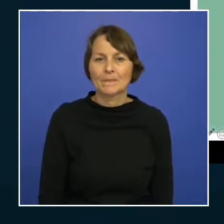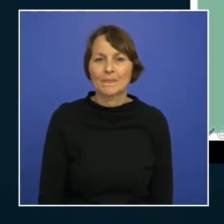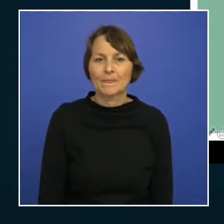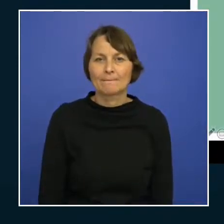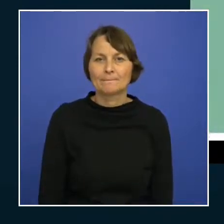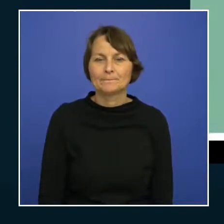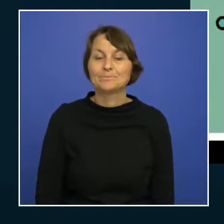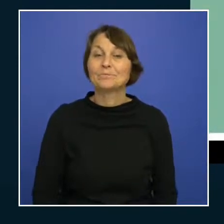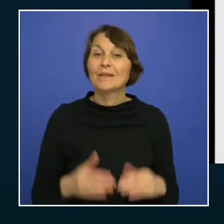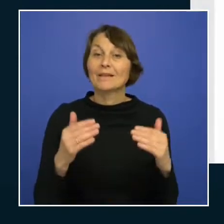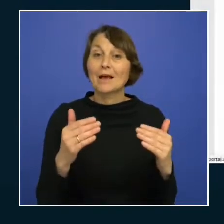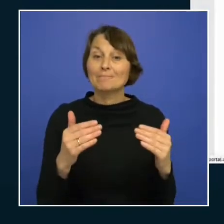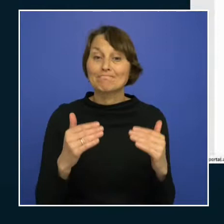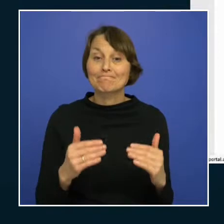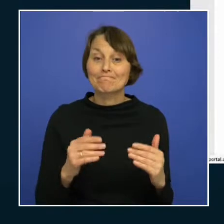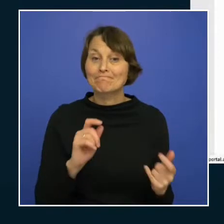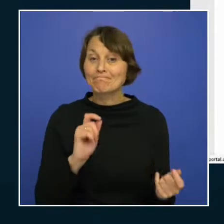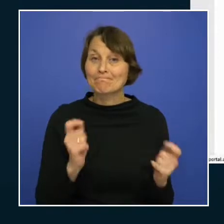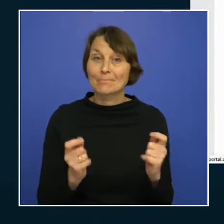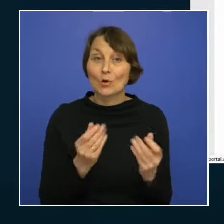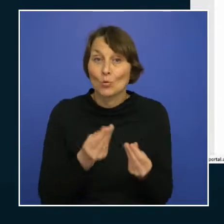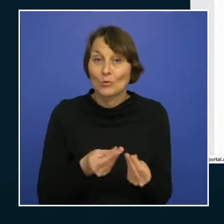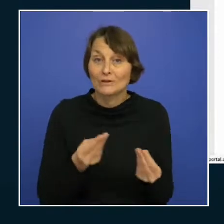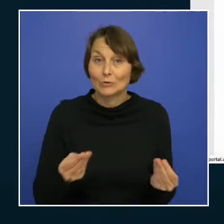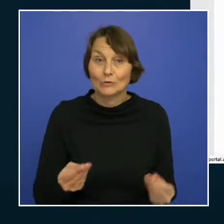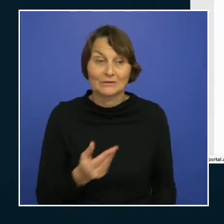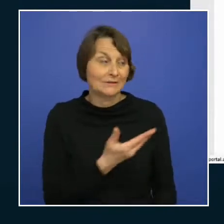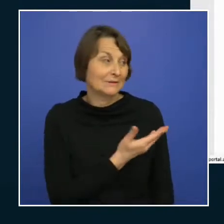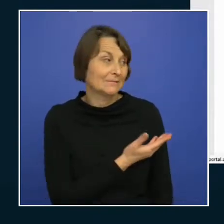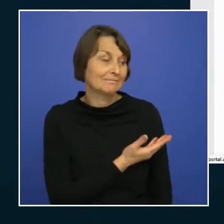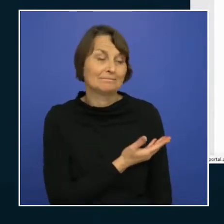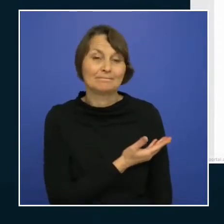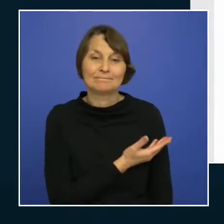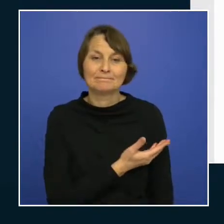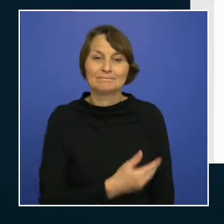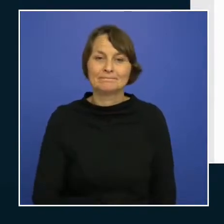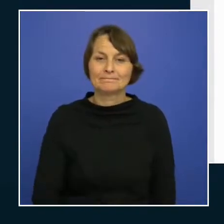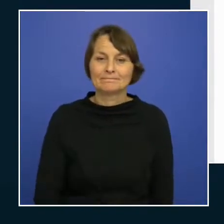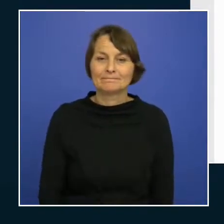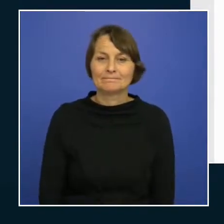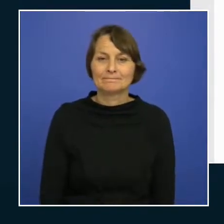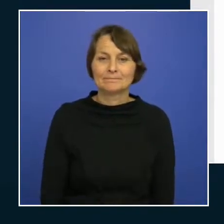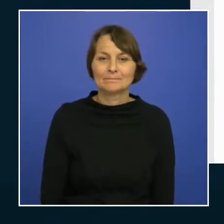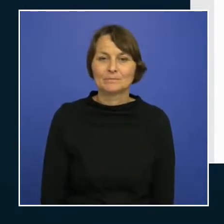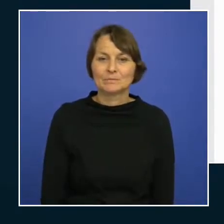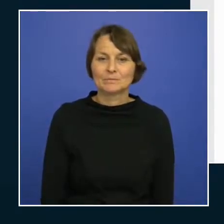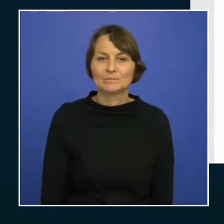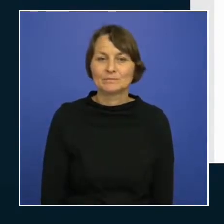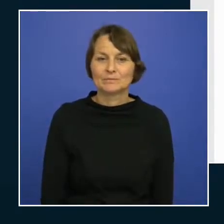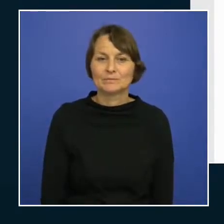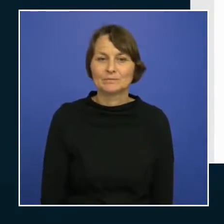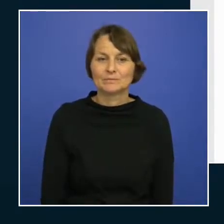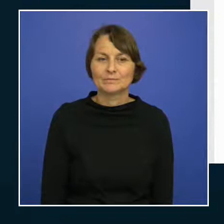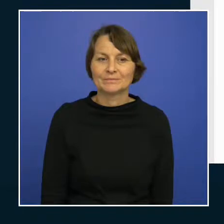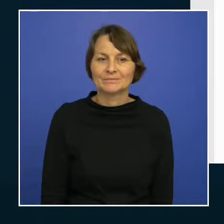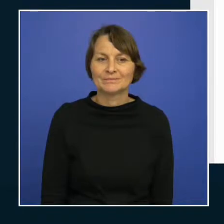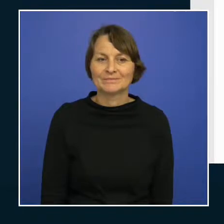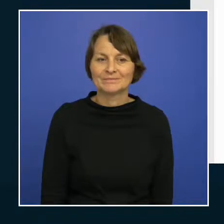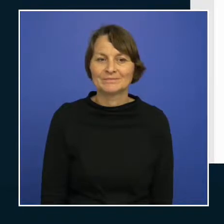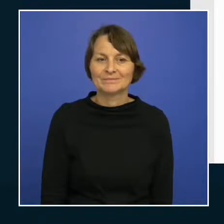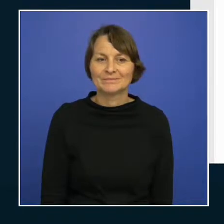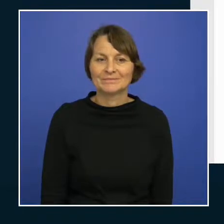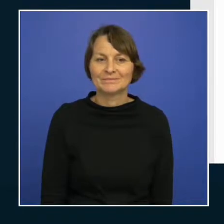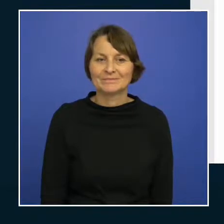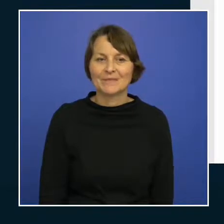switch to the resources that's on this screen, because this one is too wide, so I'll be doing that here, so I won't be looking into the